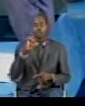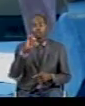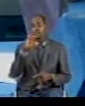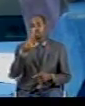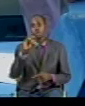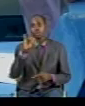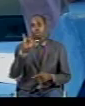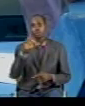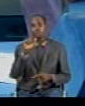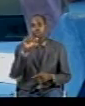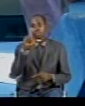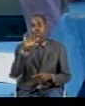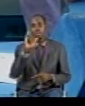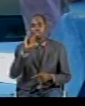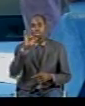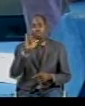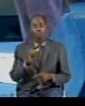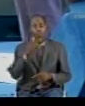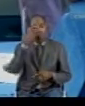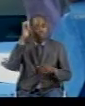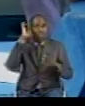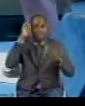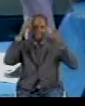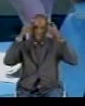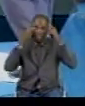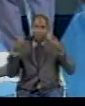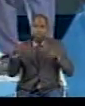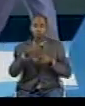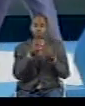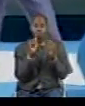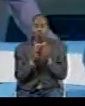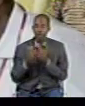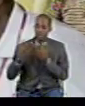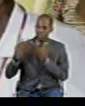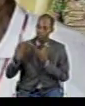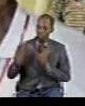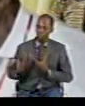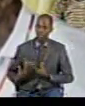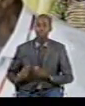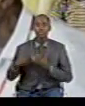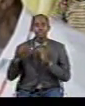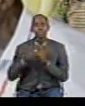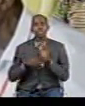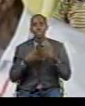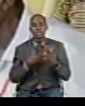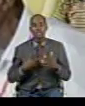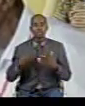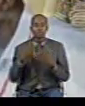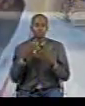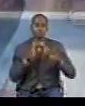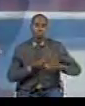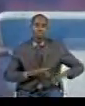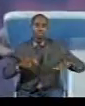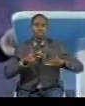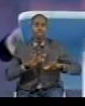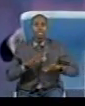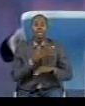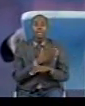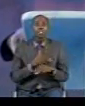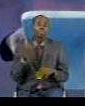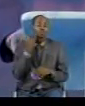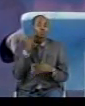kindness and tender mercies. The Lord will be tender with you. Instead of punishing you for your